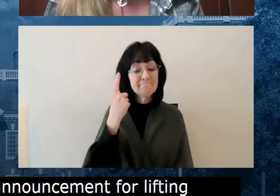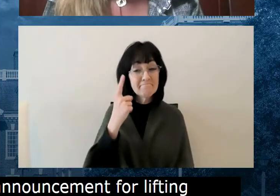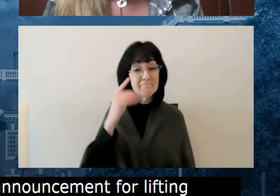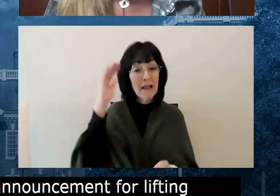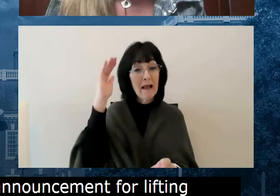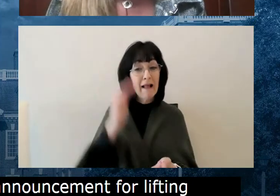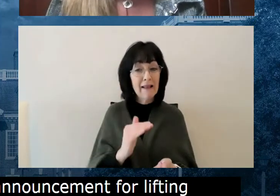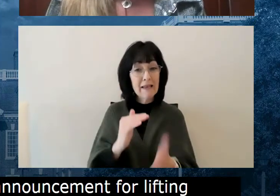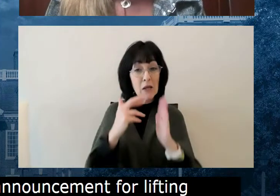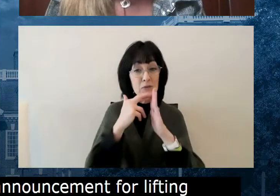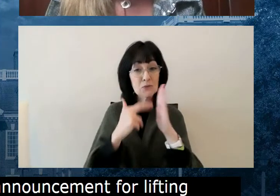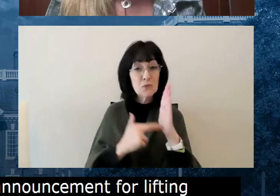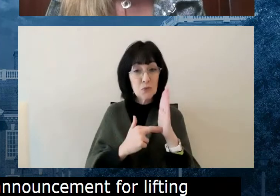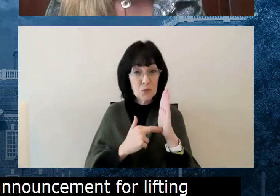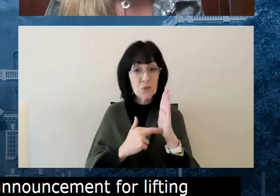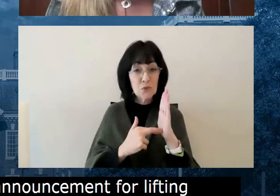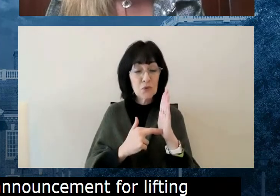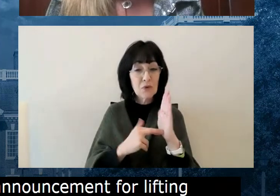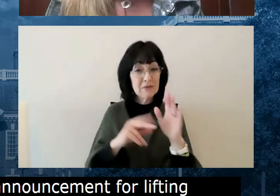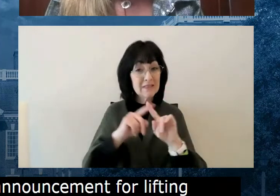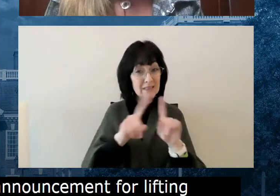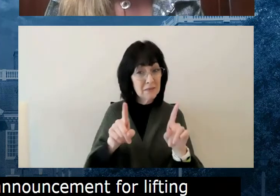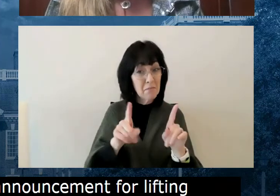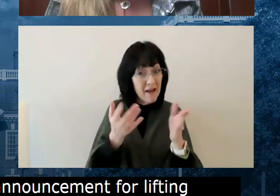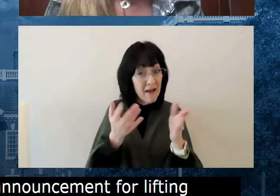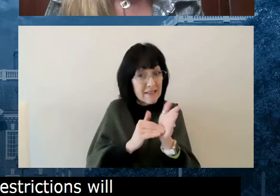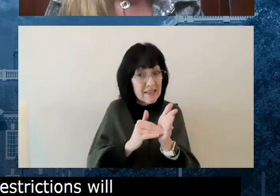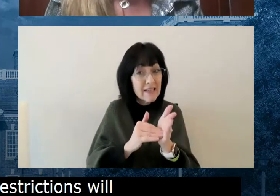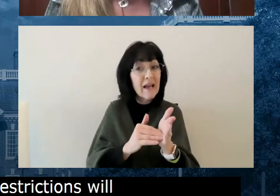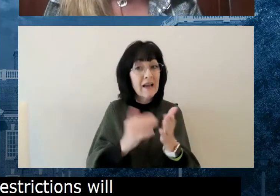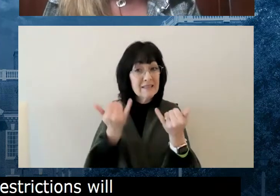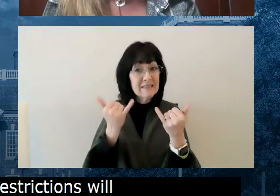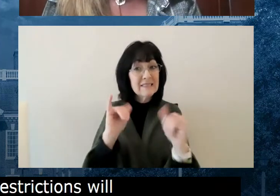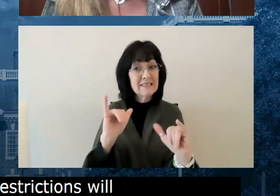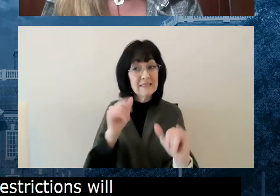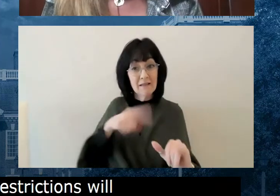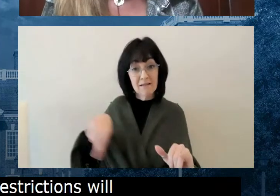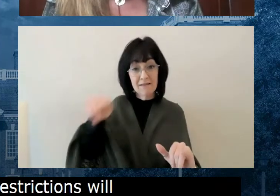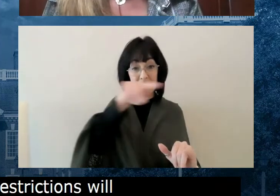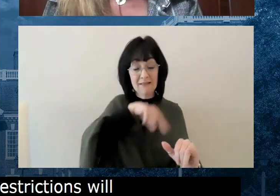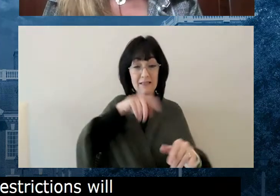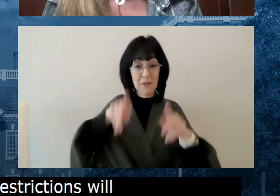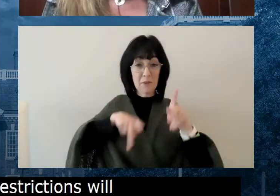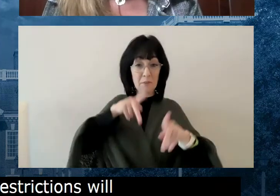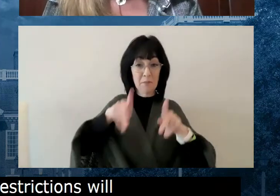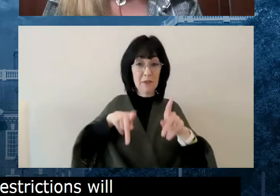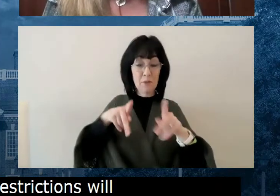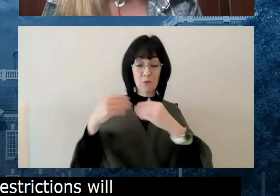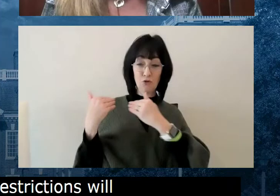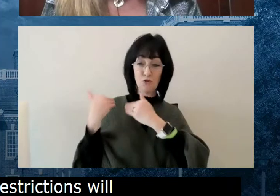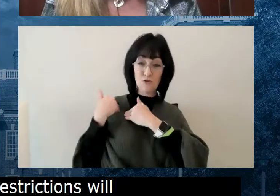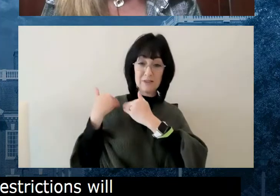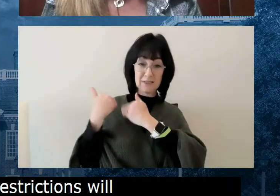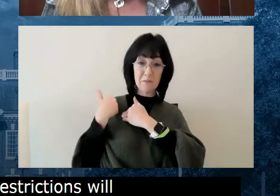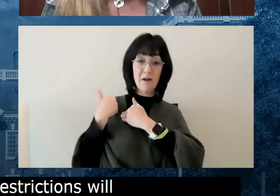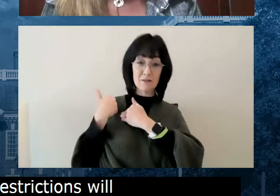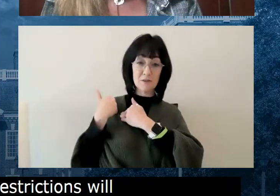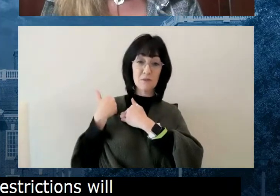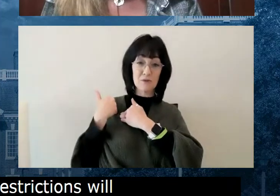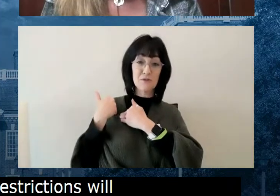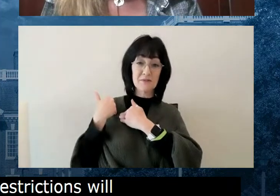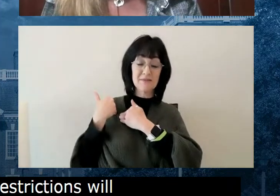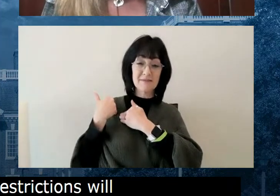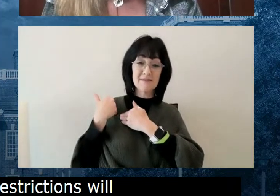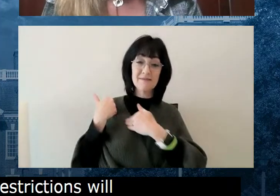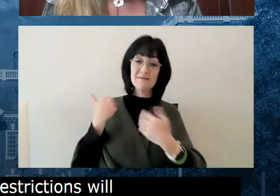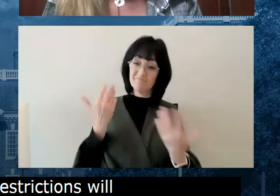does mean there's more, personal responsibility on each of us to do what helps keep ourselves and our